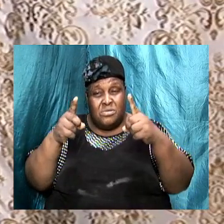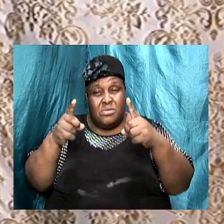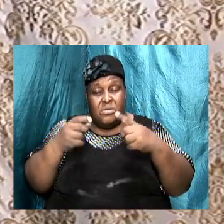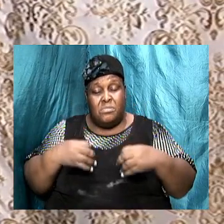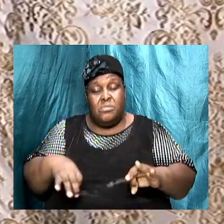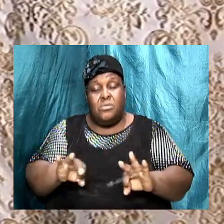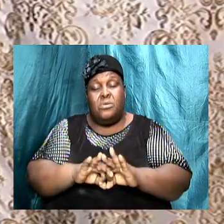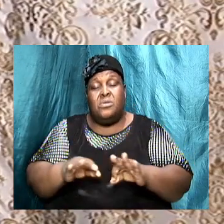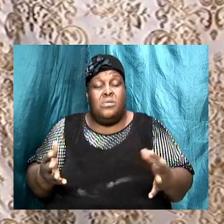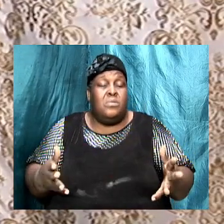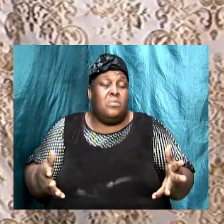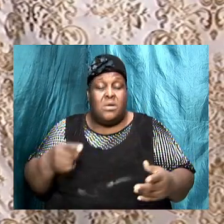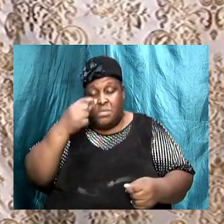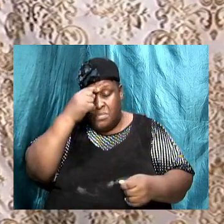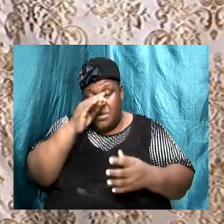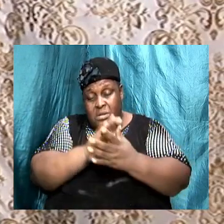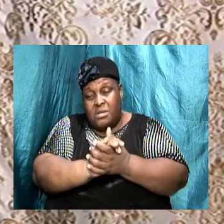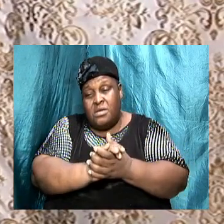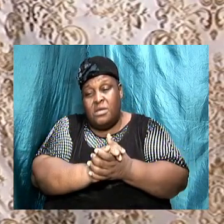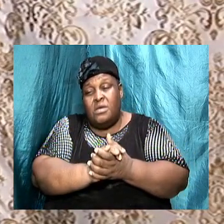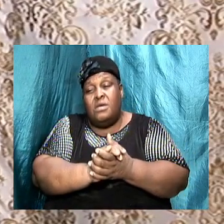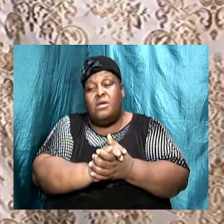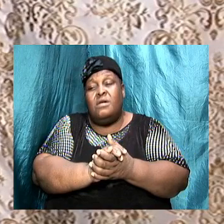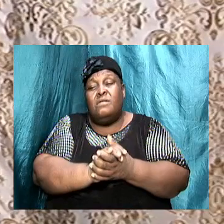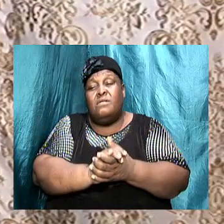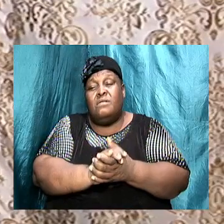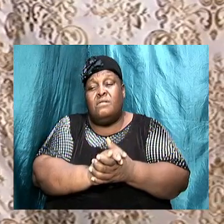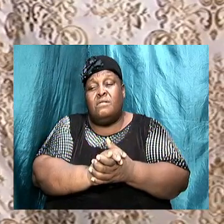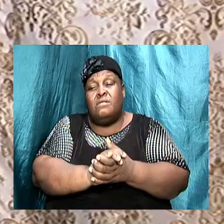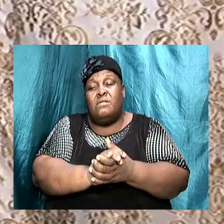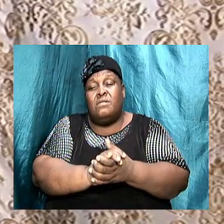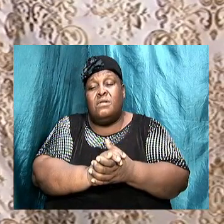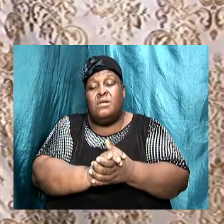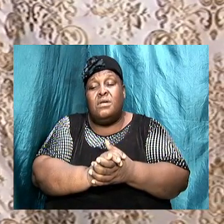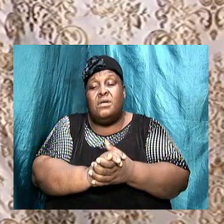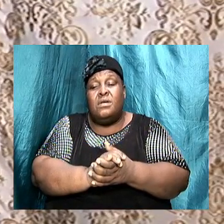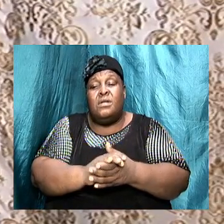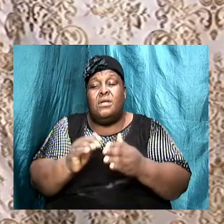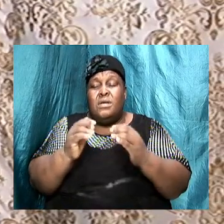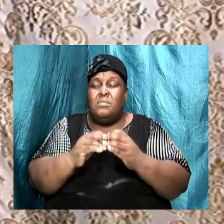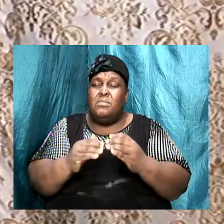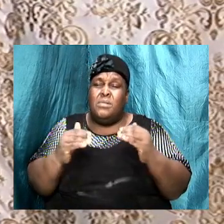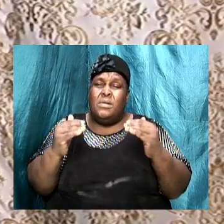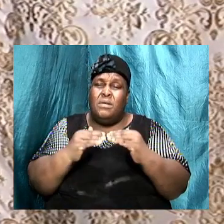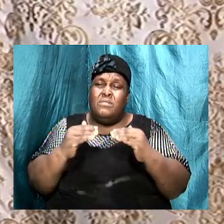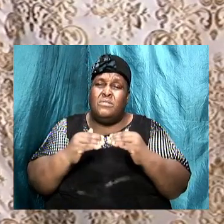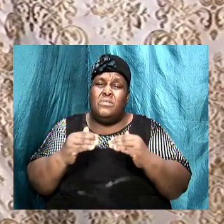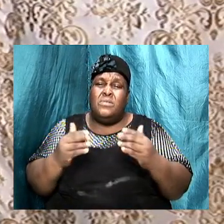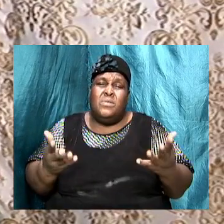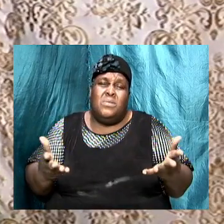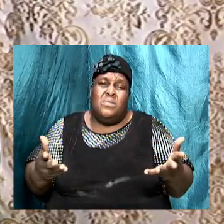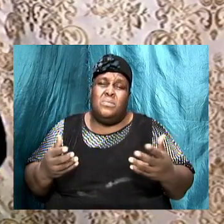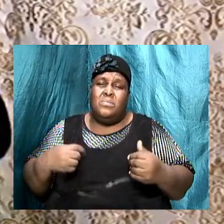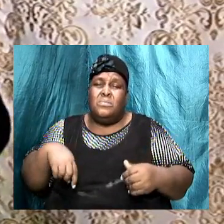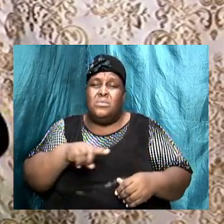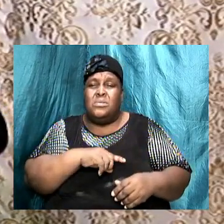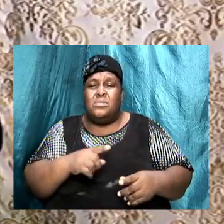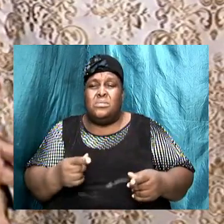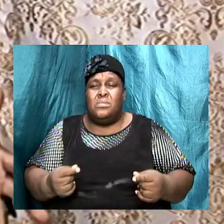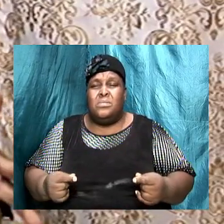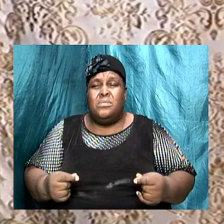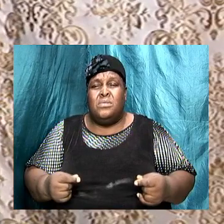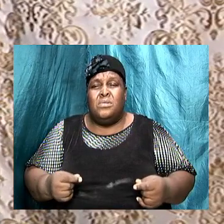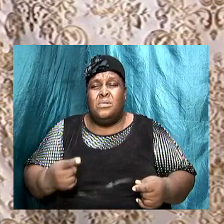believe affects what we do. So now that we are in Christ and we believe certain things, we